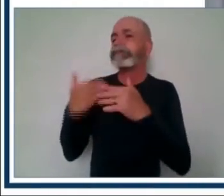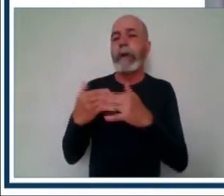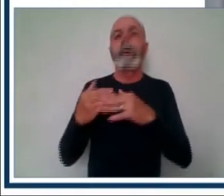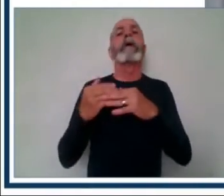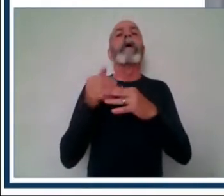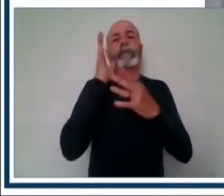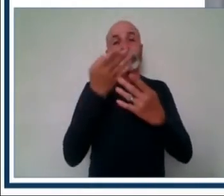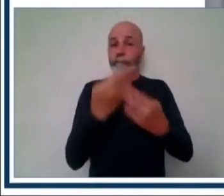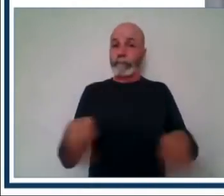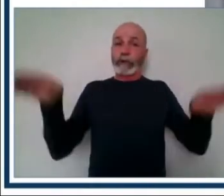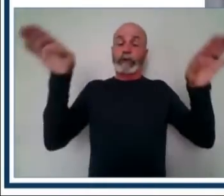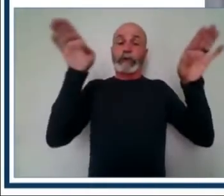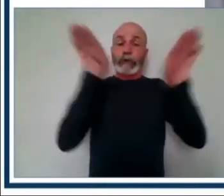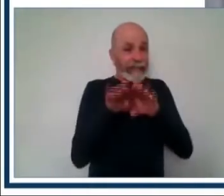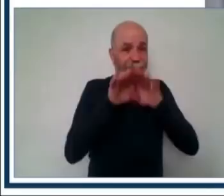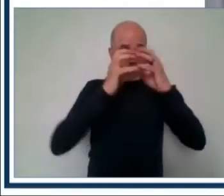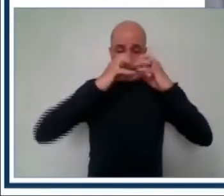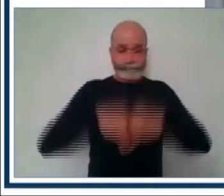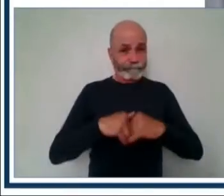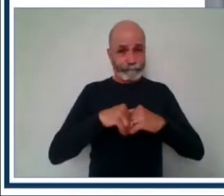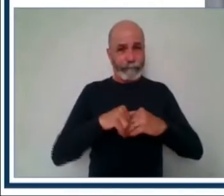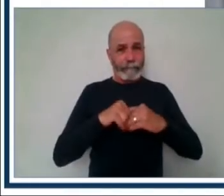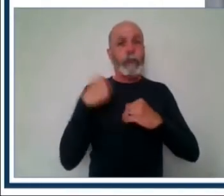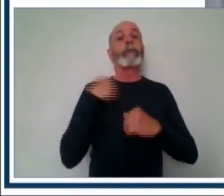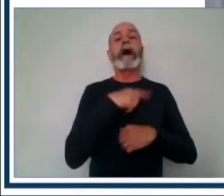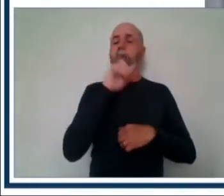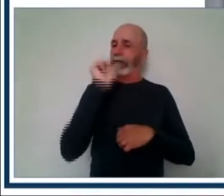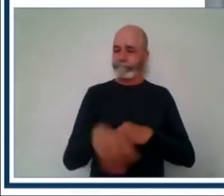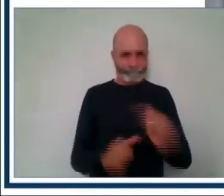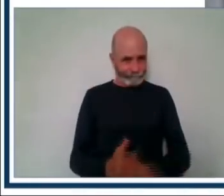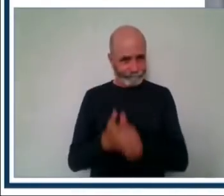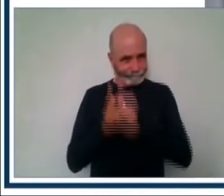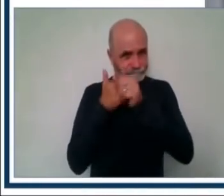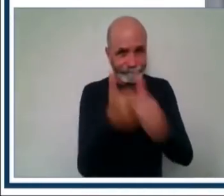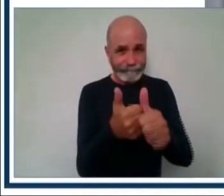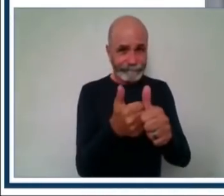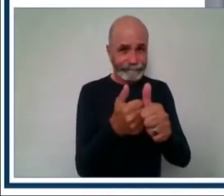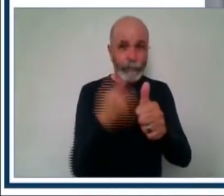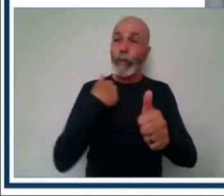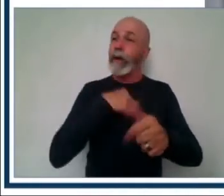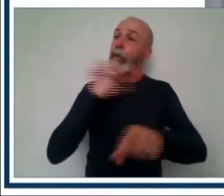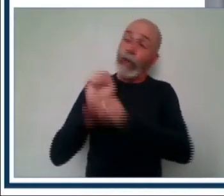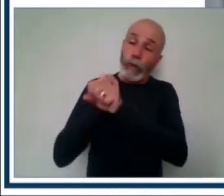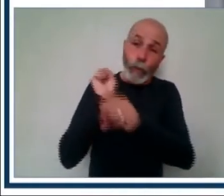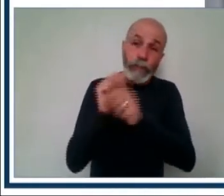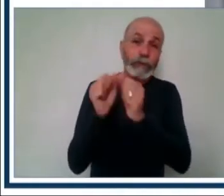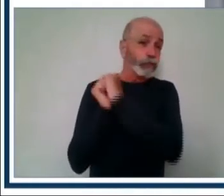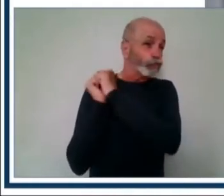Together, Nova Scotia is stronger. Together, Nova Scotia, we can beat this.